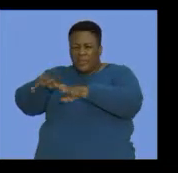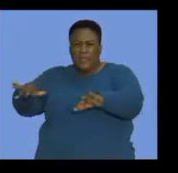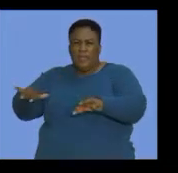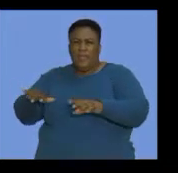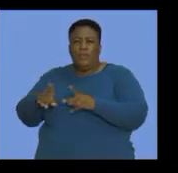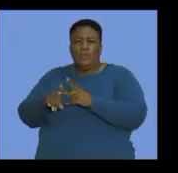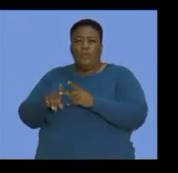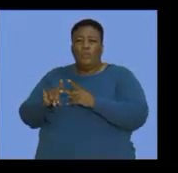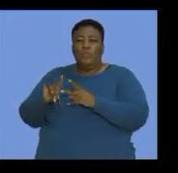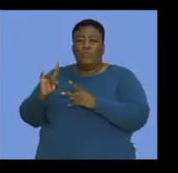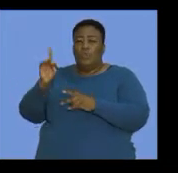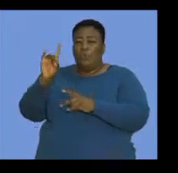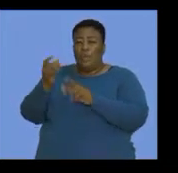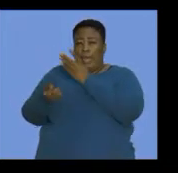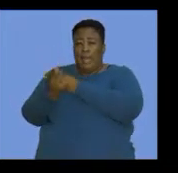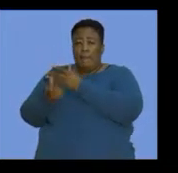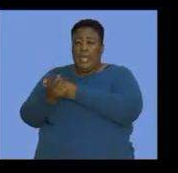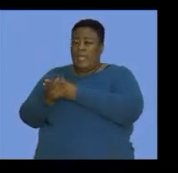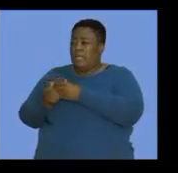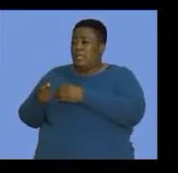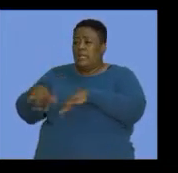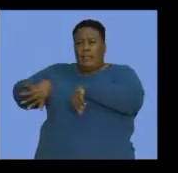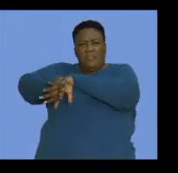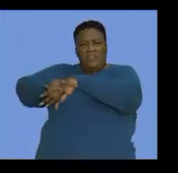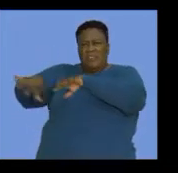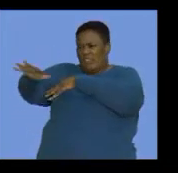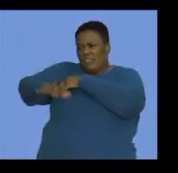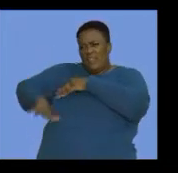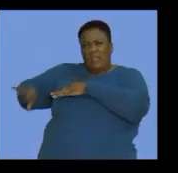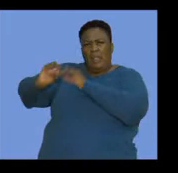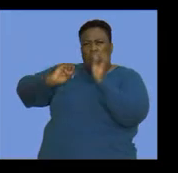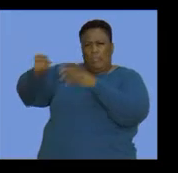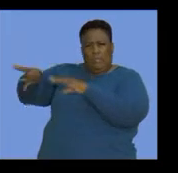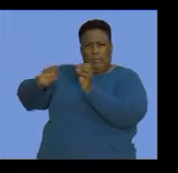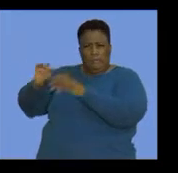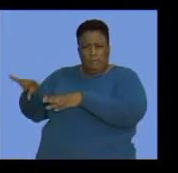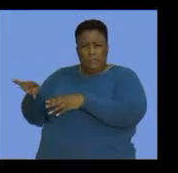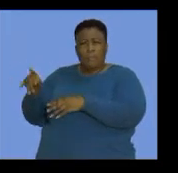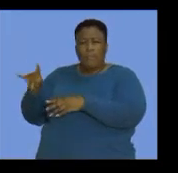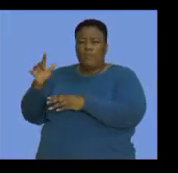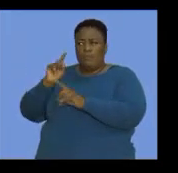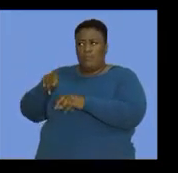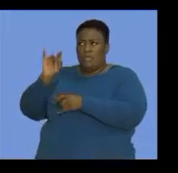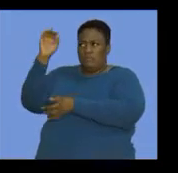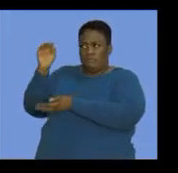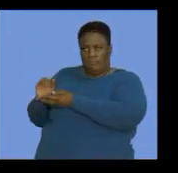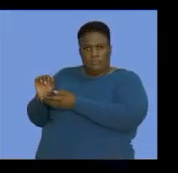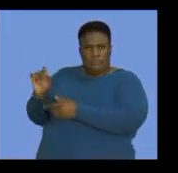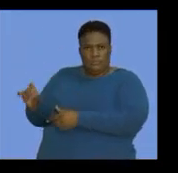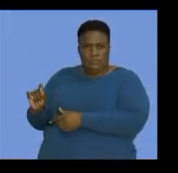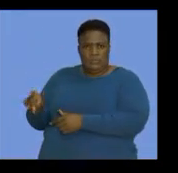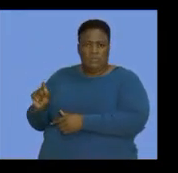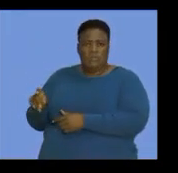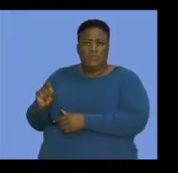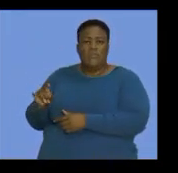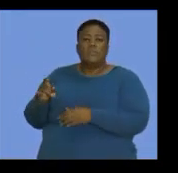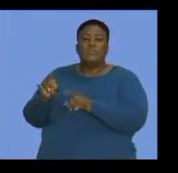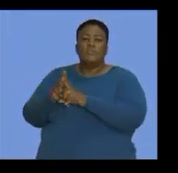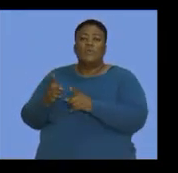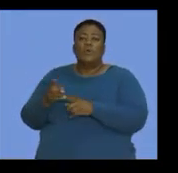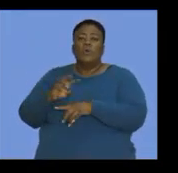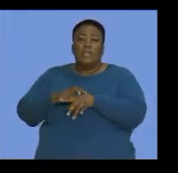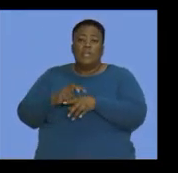reducing what happens in landfills where waste products are deposited. Okay, so reducing the need